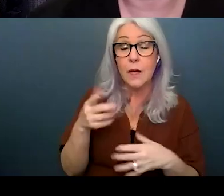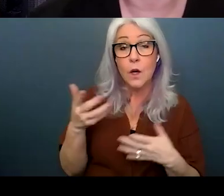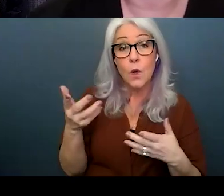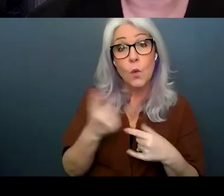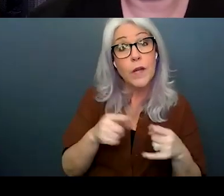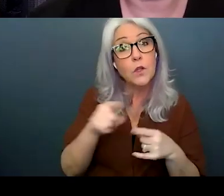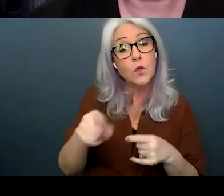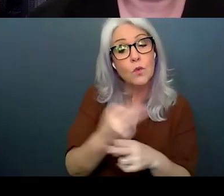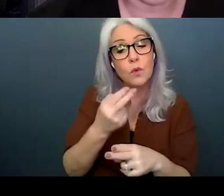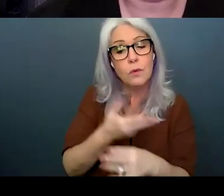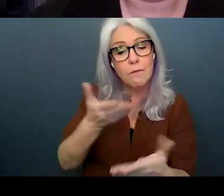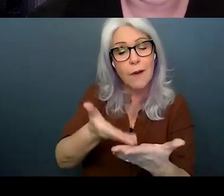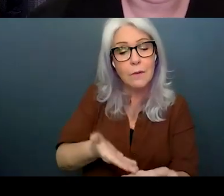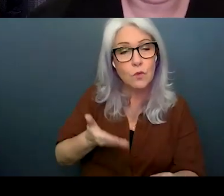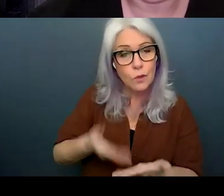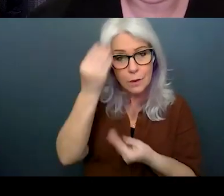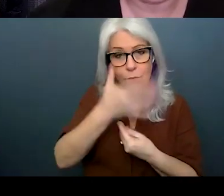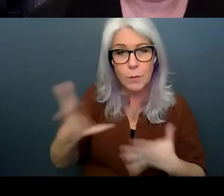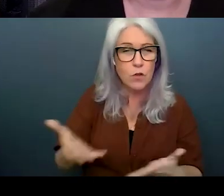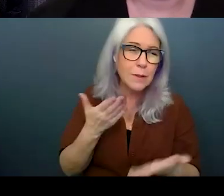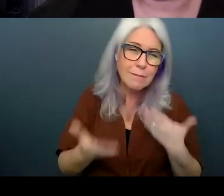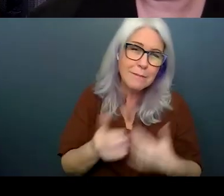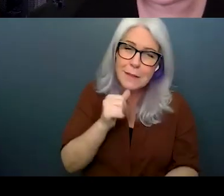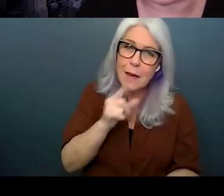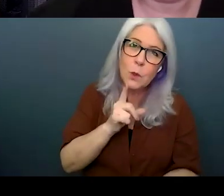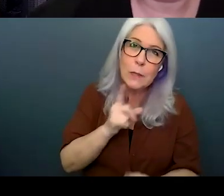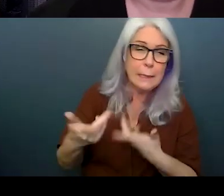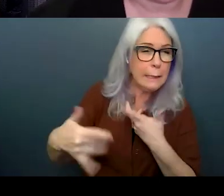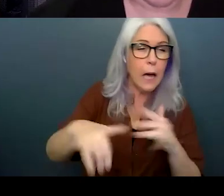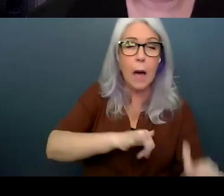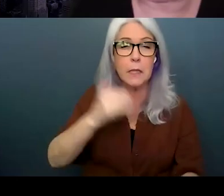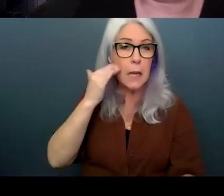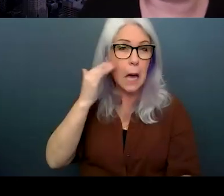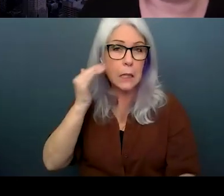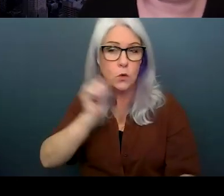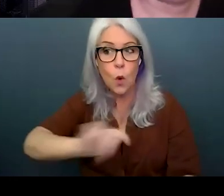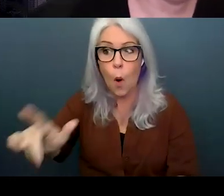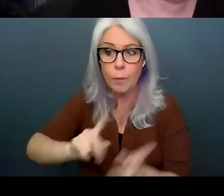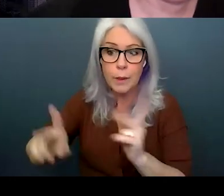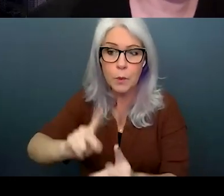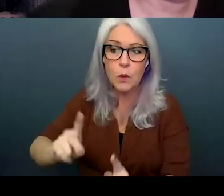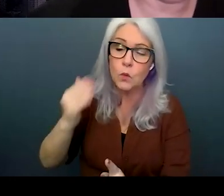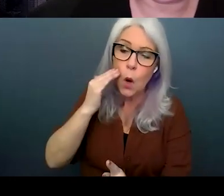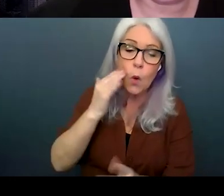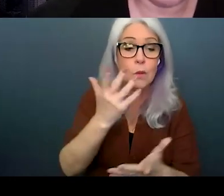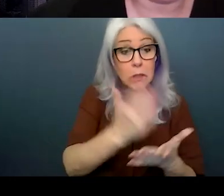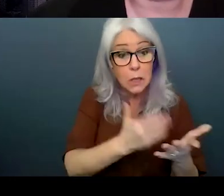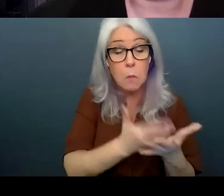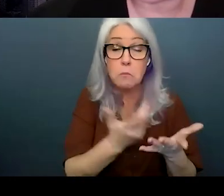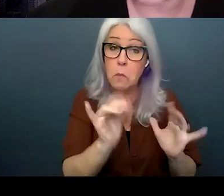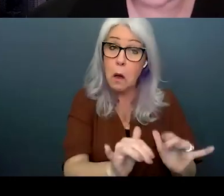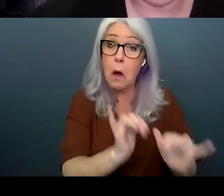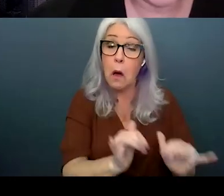factual information that isn't common knowledge. Some things are common knowledge, so we can assume that